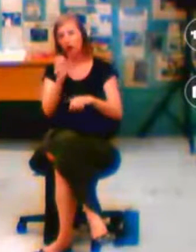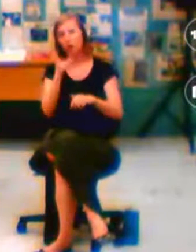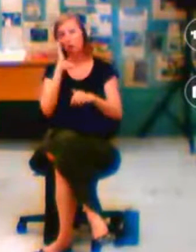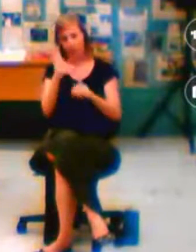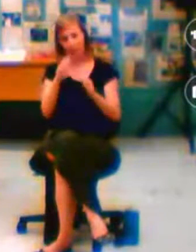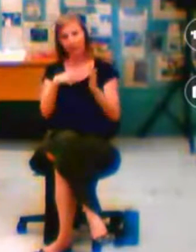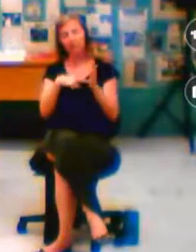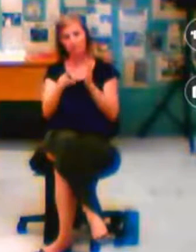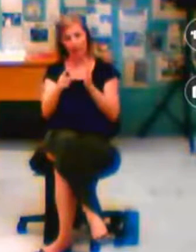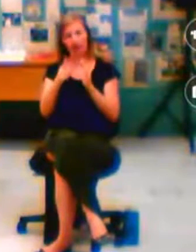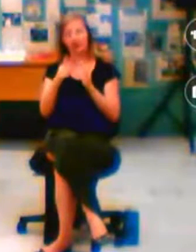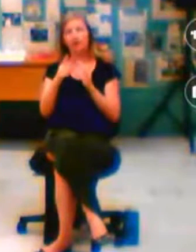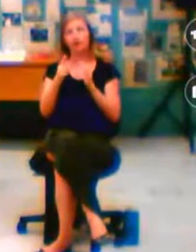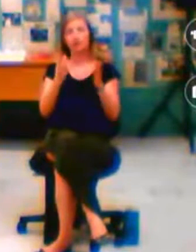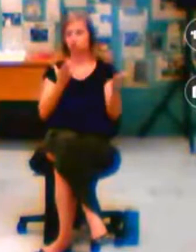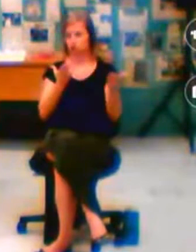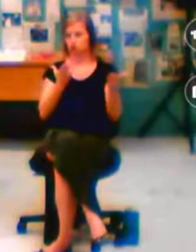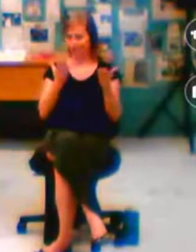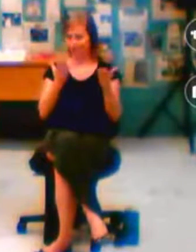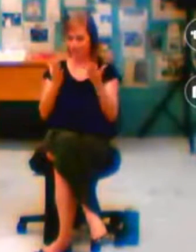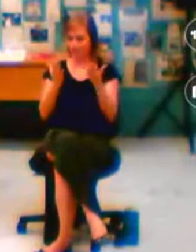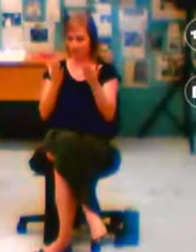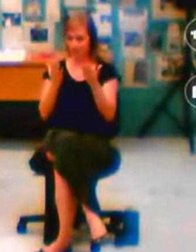go off first, Ms. Gorman.